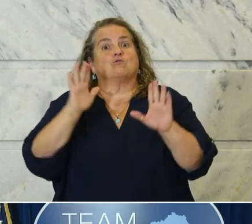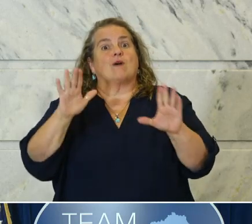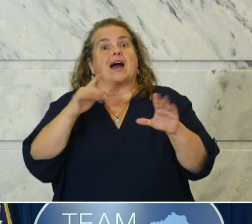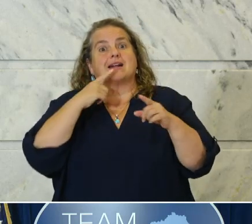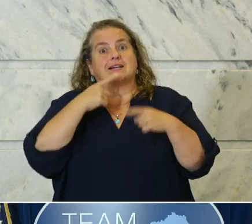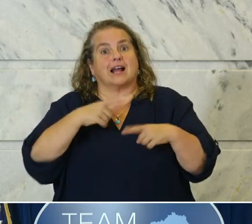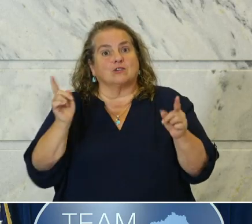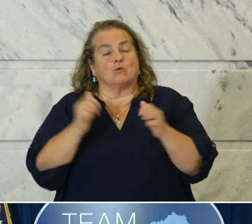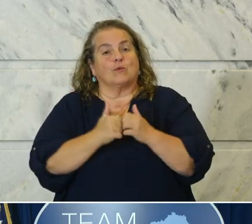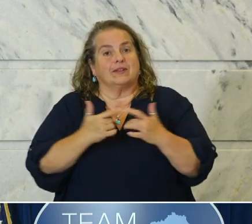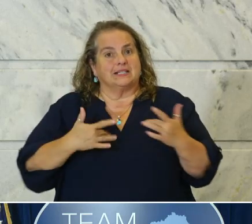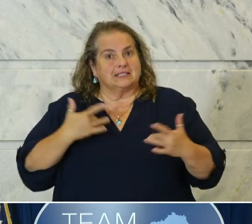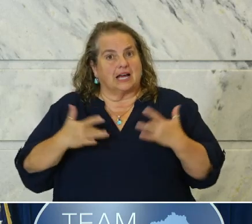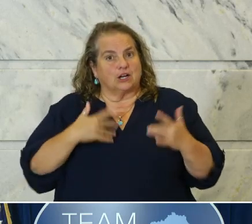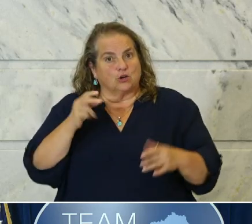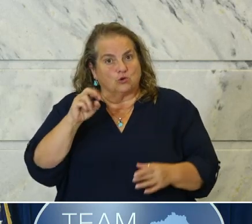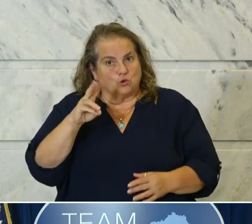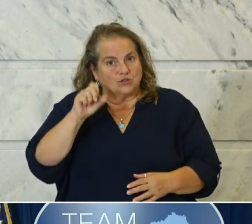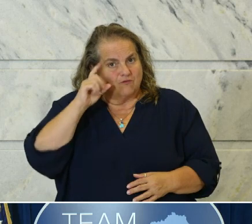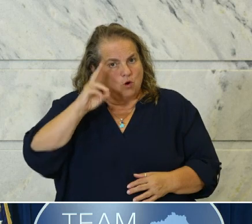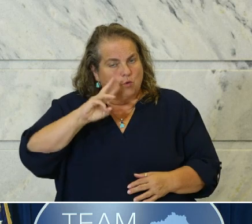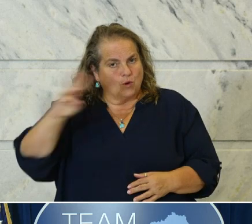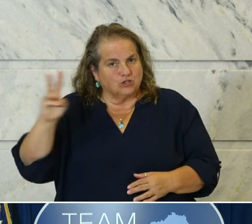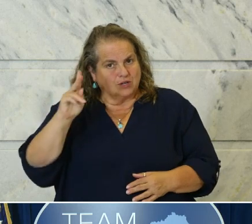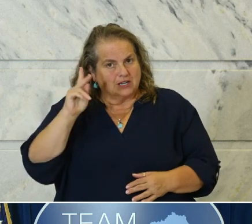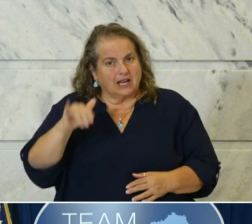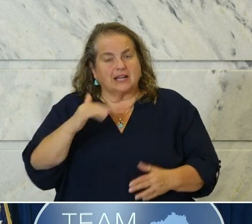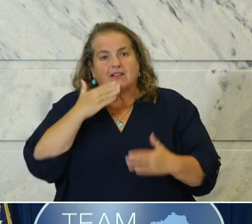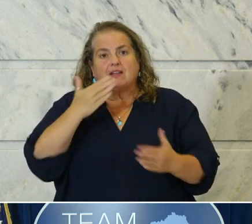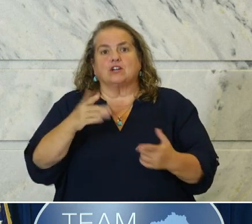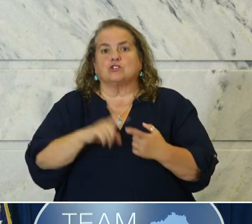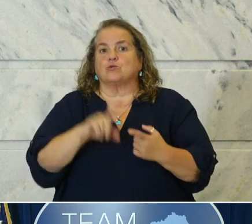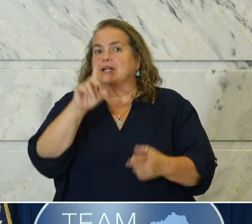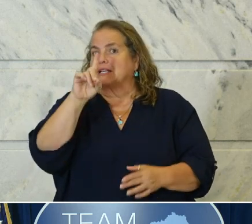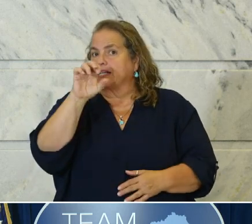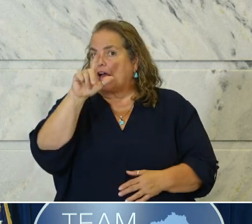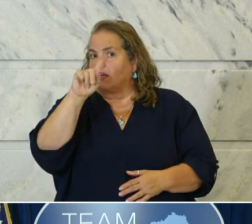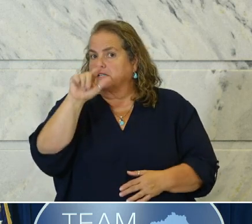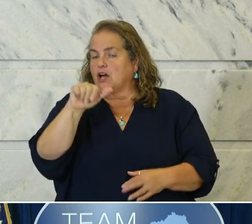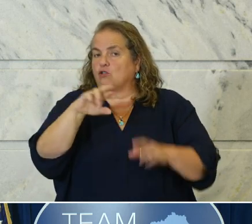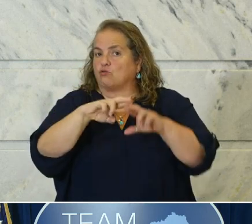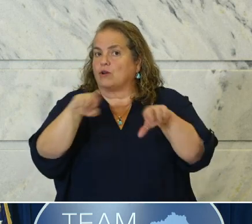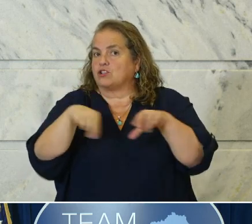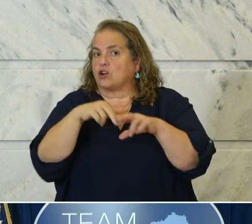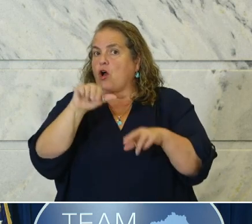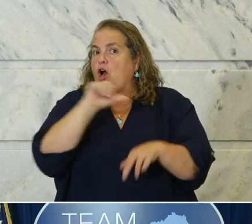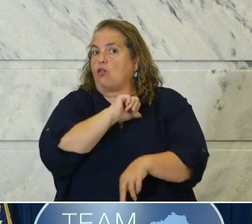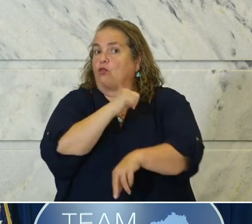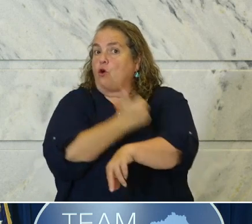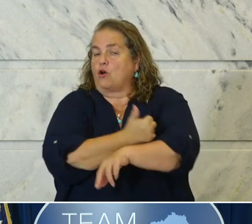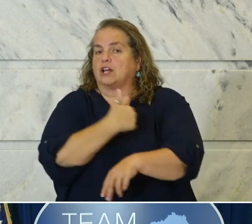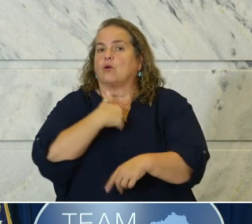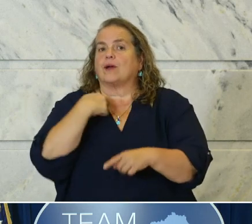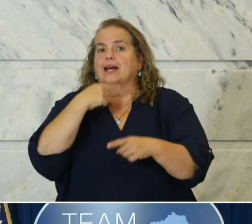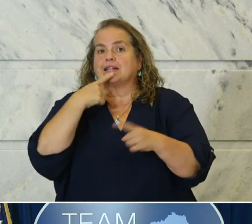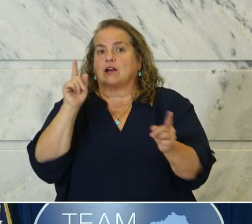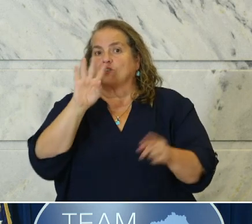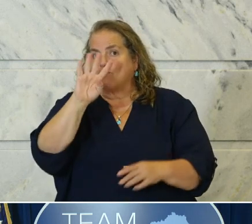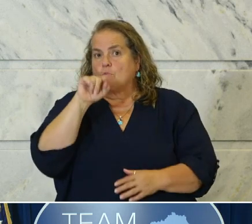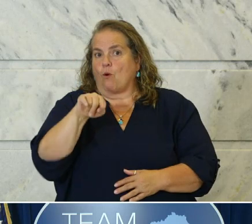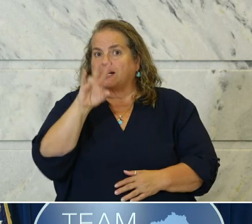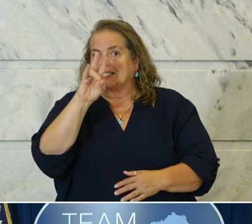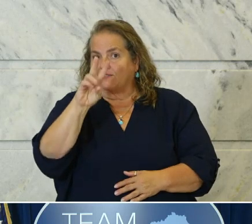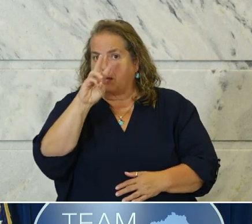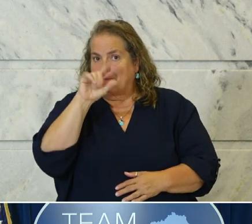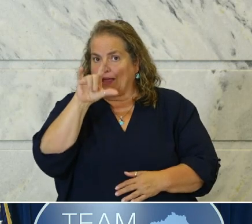with some exciting news for Western Kentucky. Thanks to the Delta Regional Authority, we announced more than $4.7 million in grants for